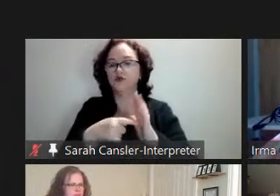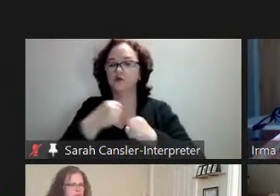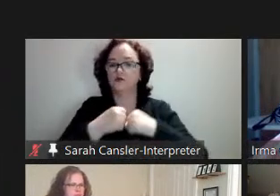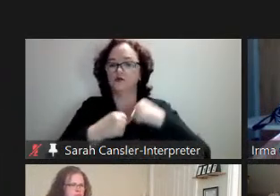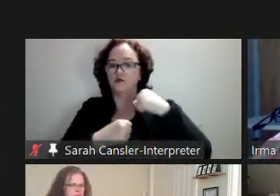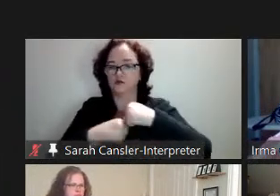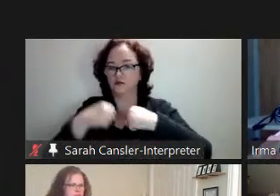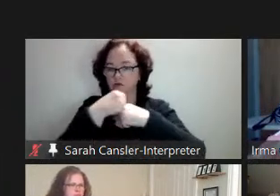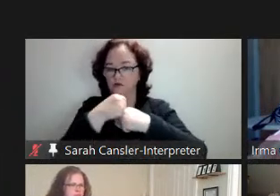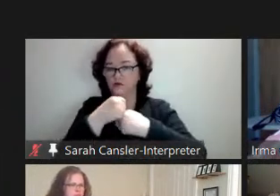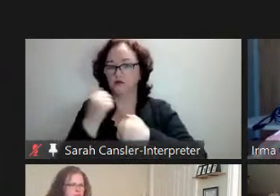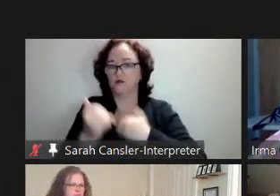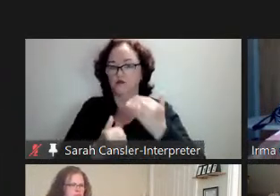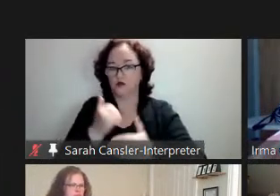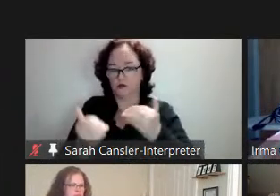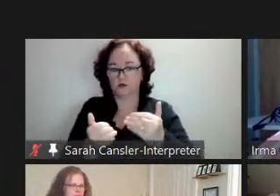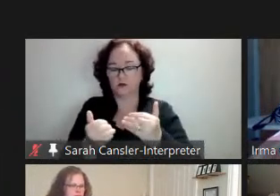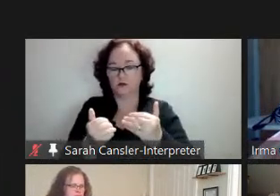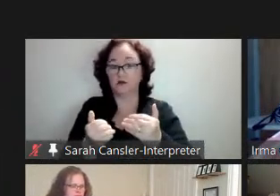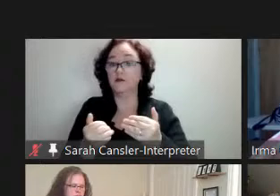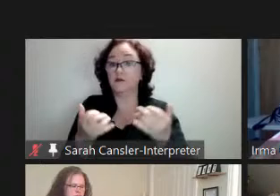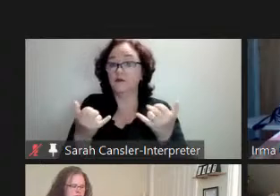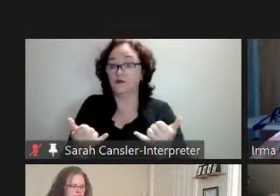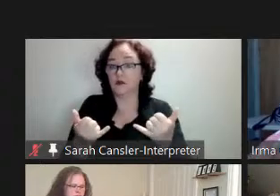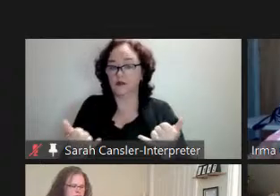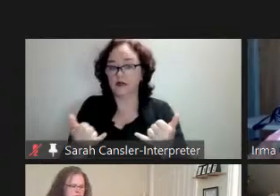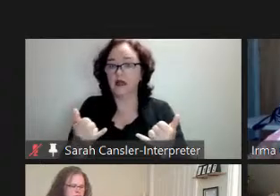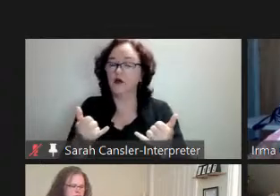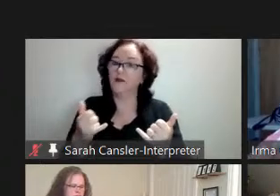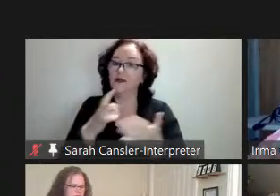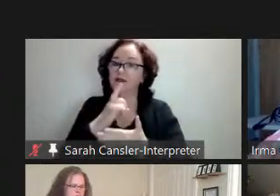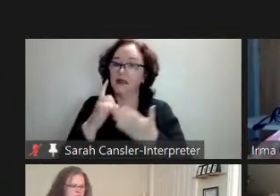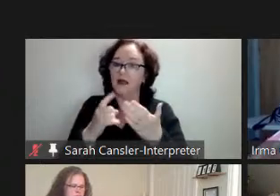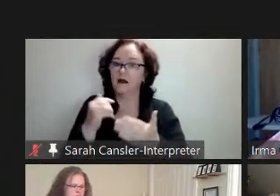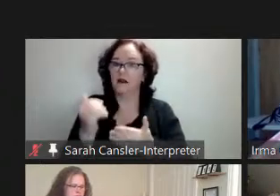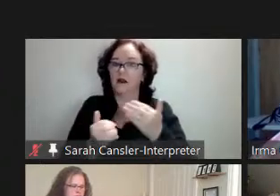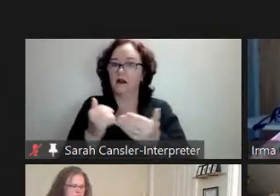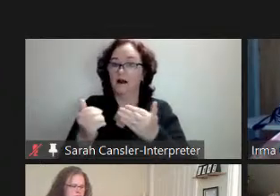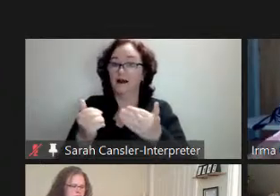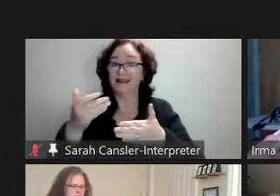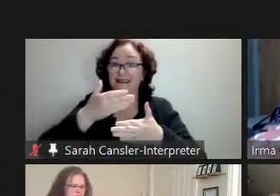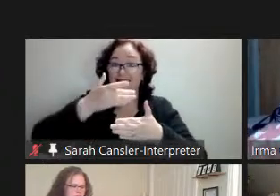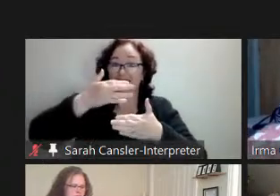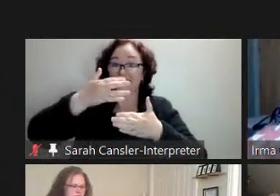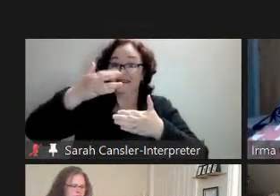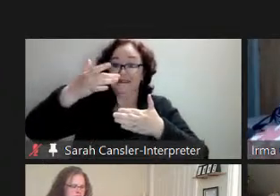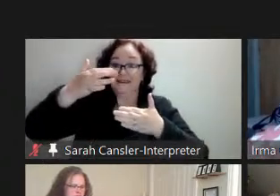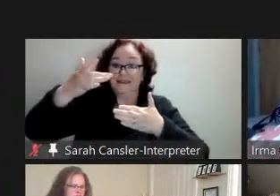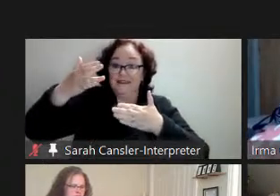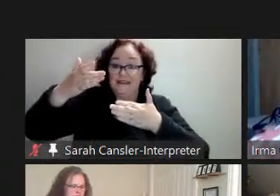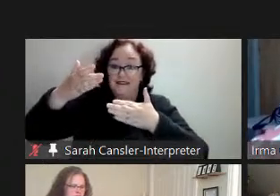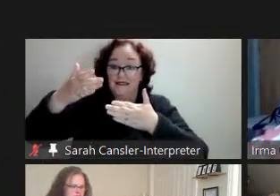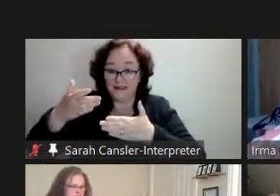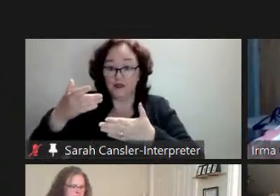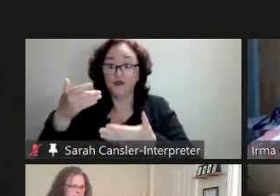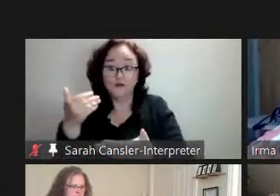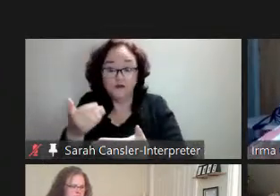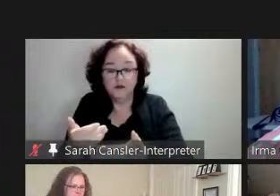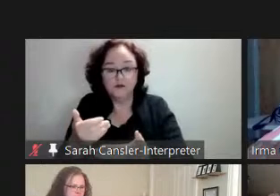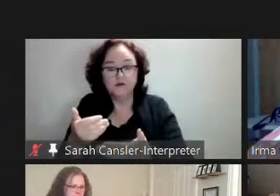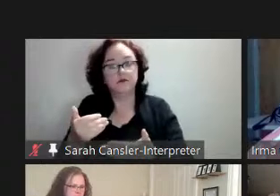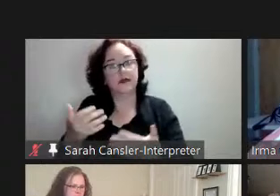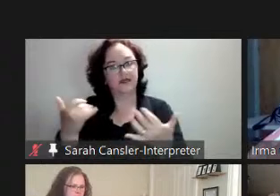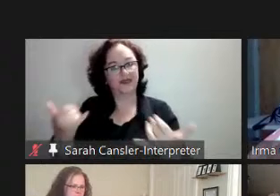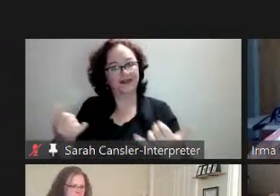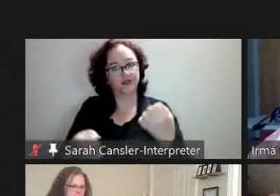project is currently nearing the completion of design and is anticipated for it to be bid late this year,